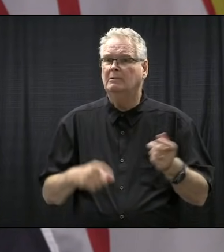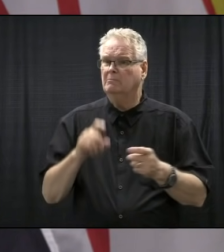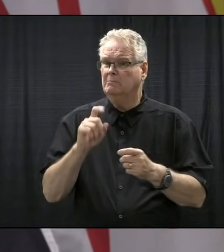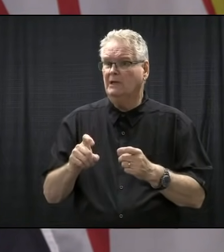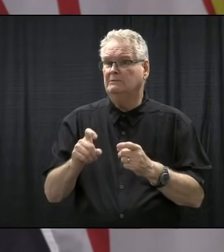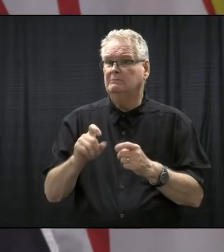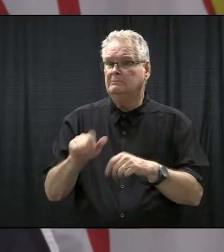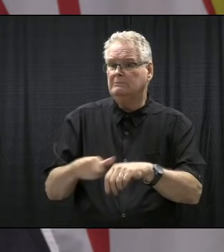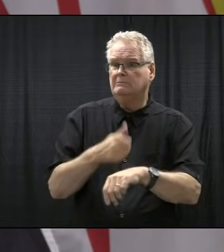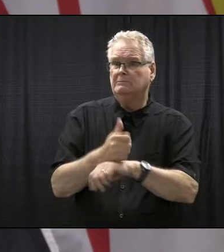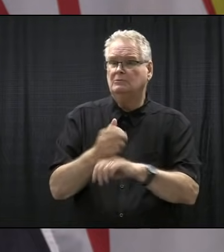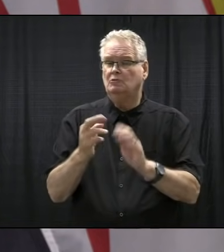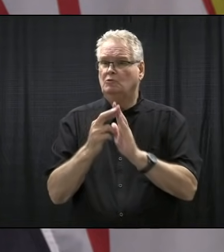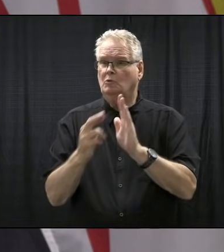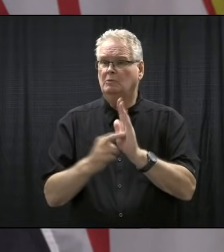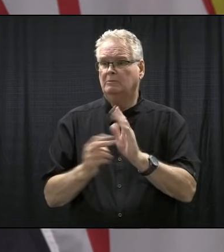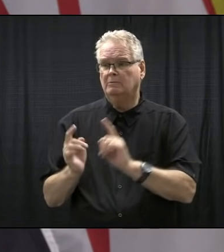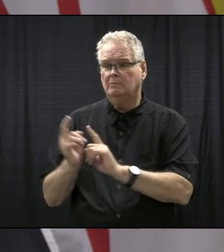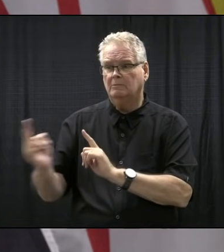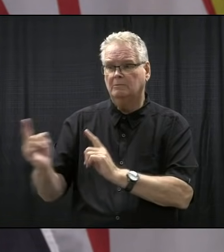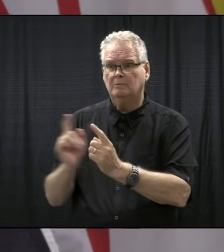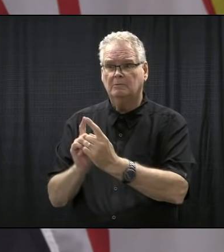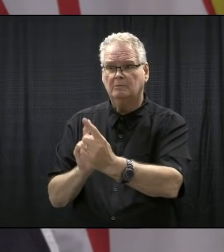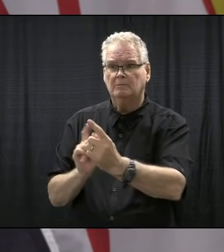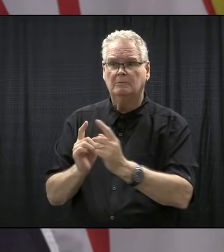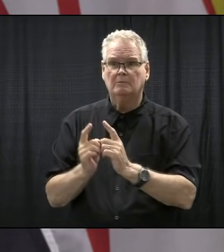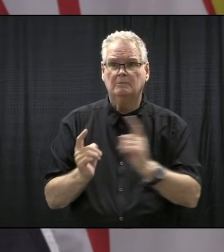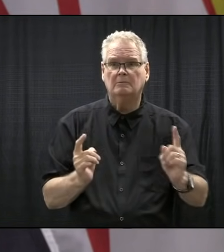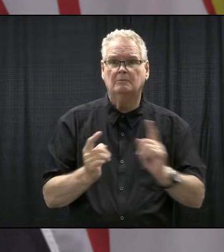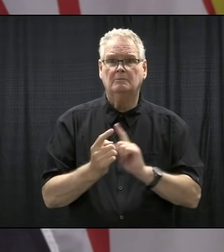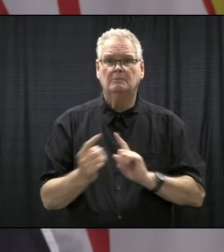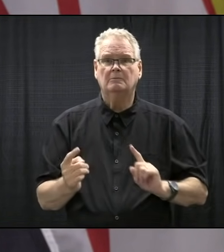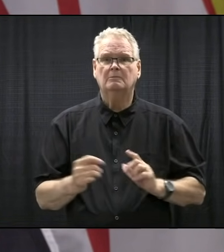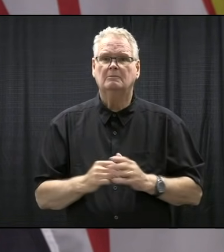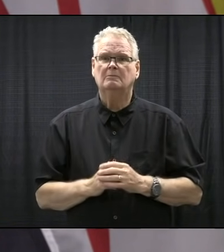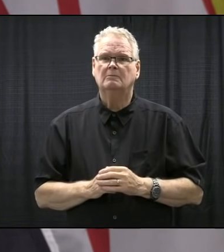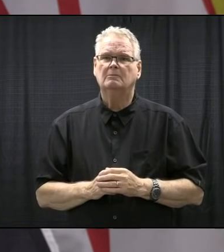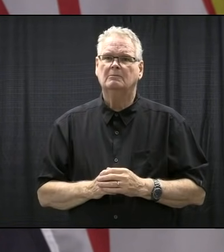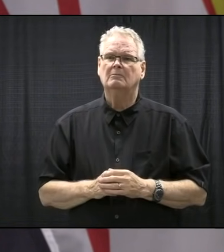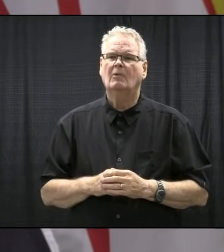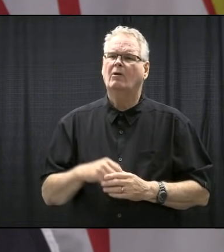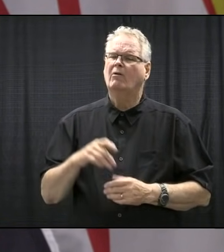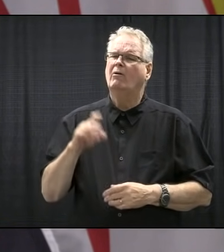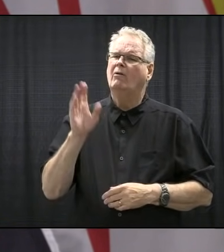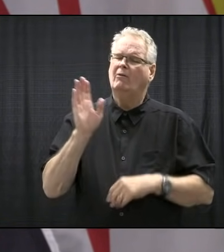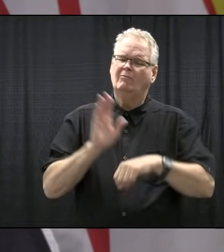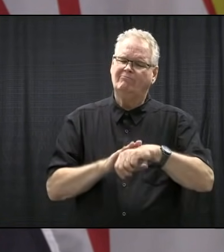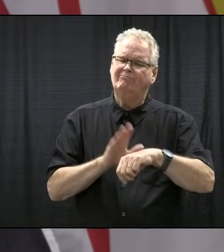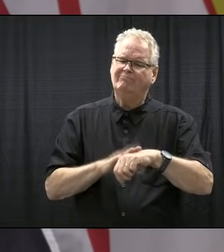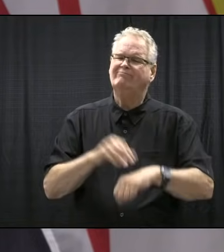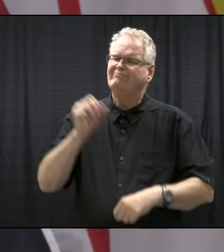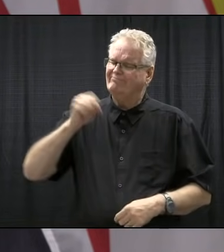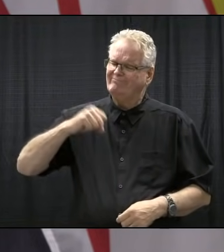and as much as is possible. And we do know that,